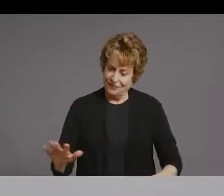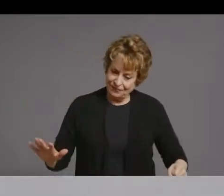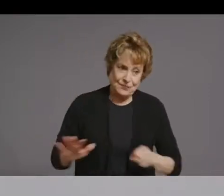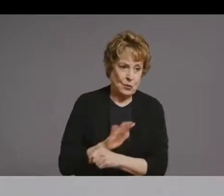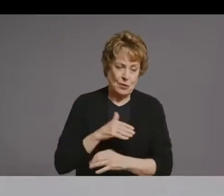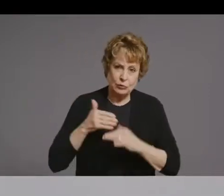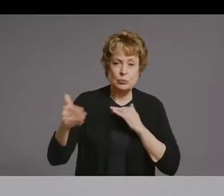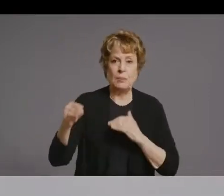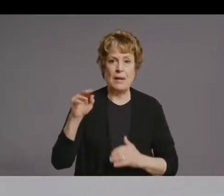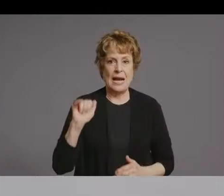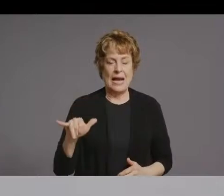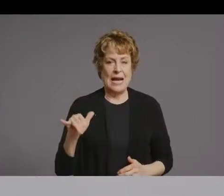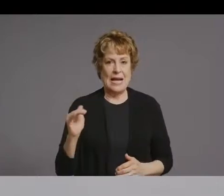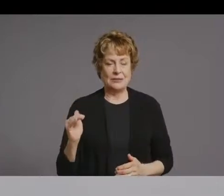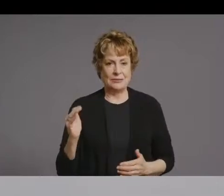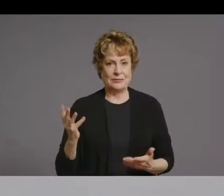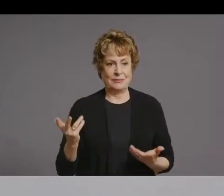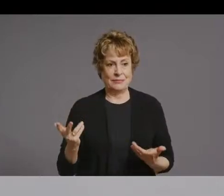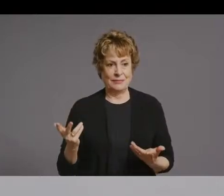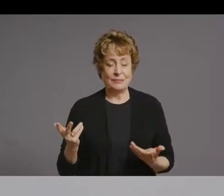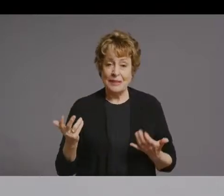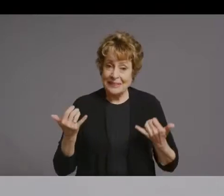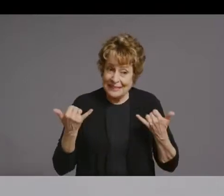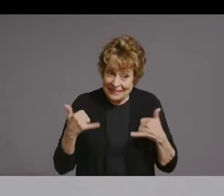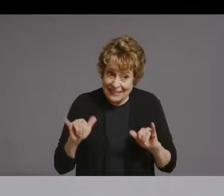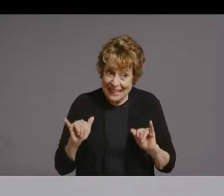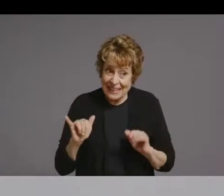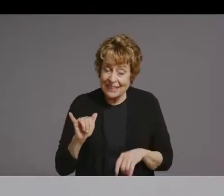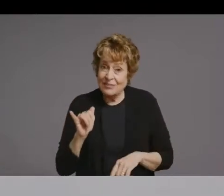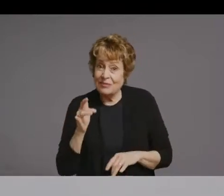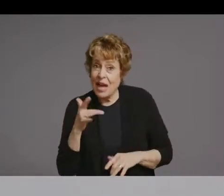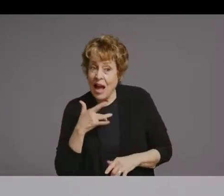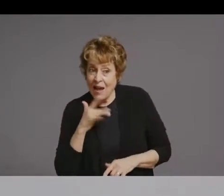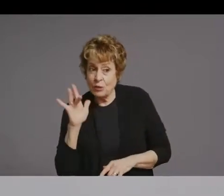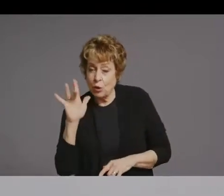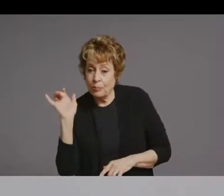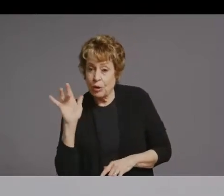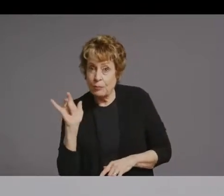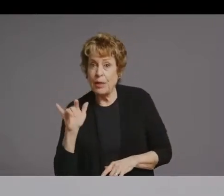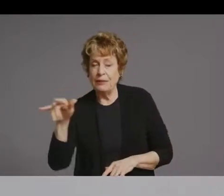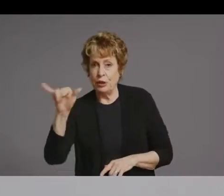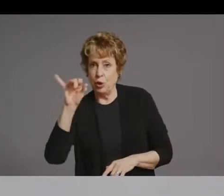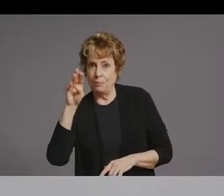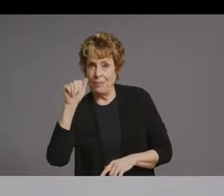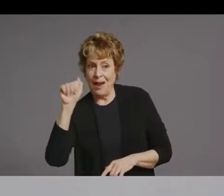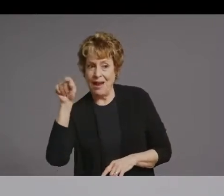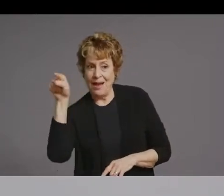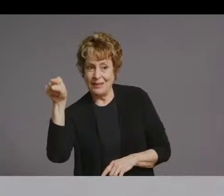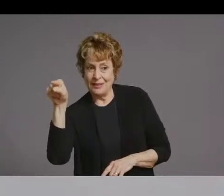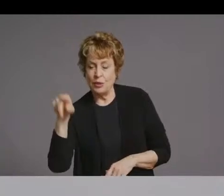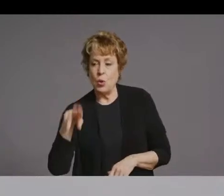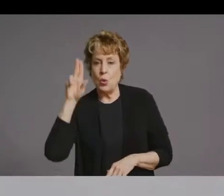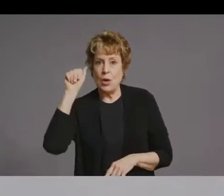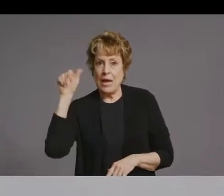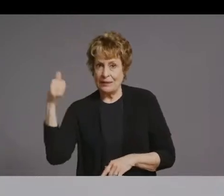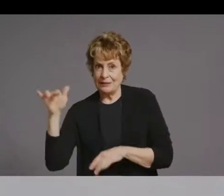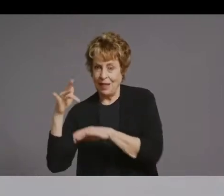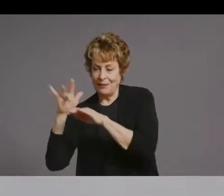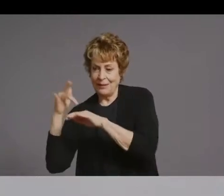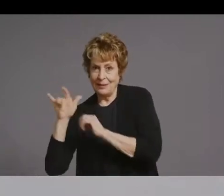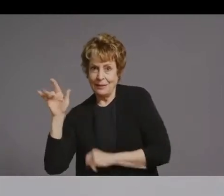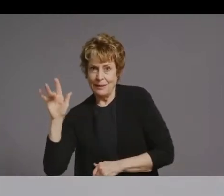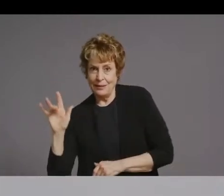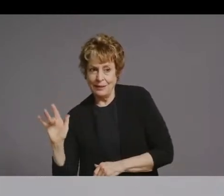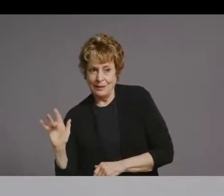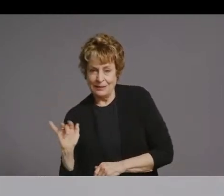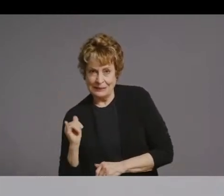But we still had a number of appointments available at our Yuma and our U of A pod site. Right